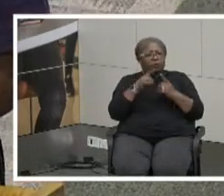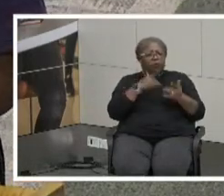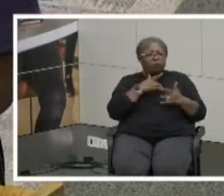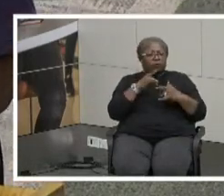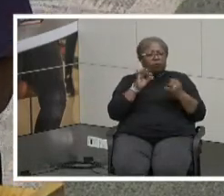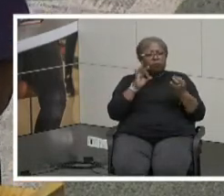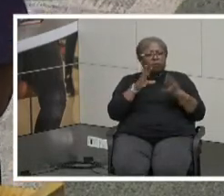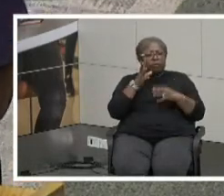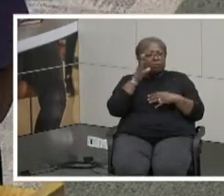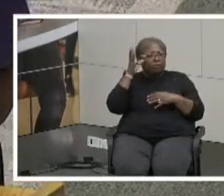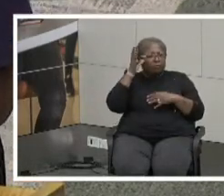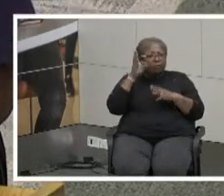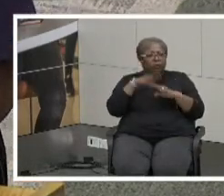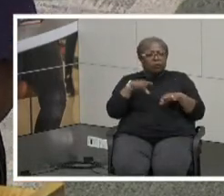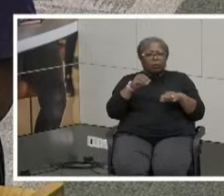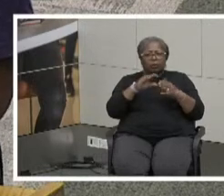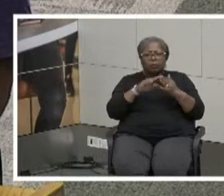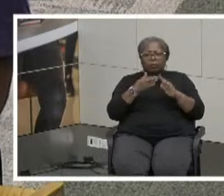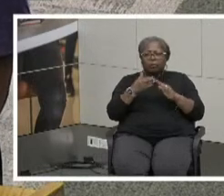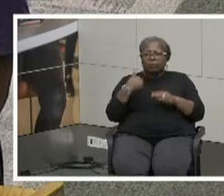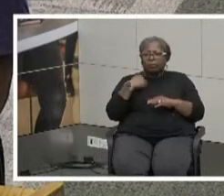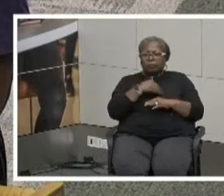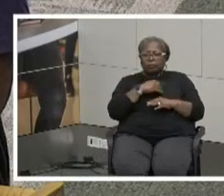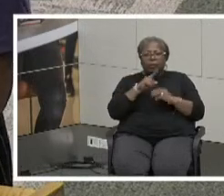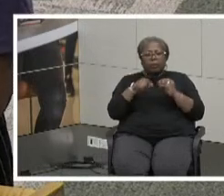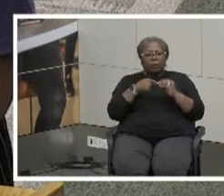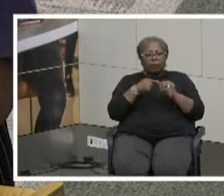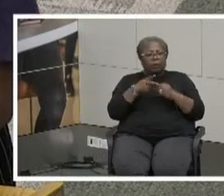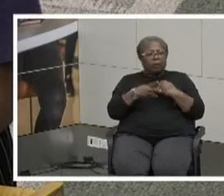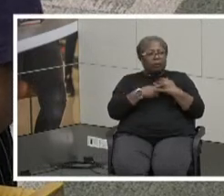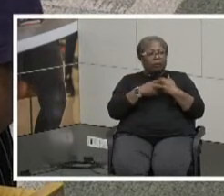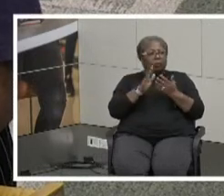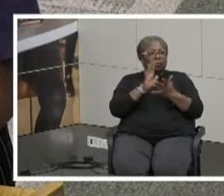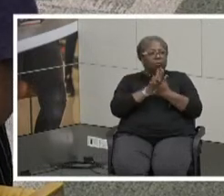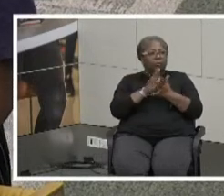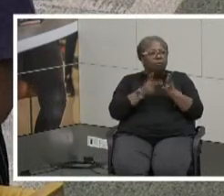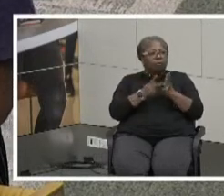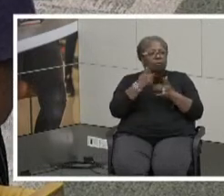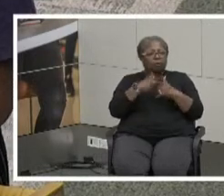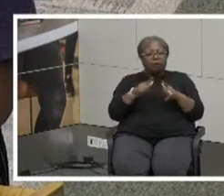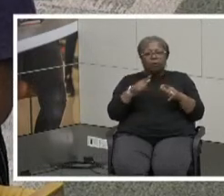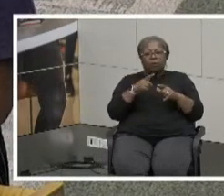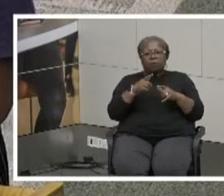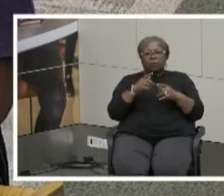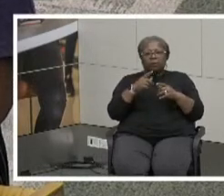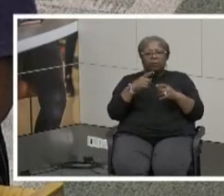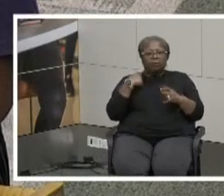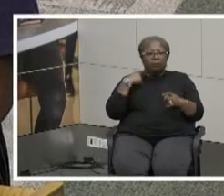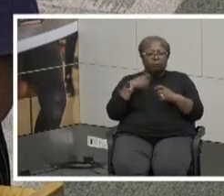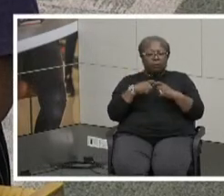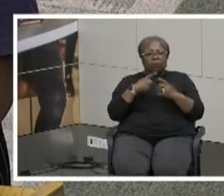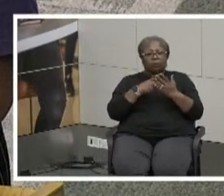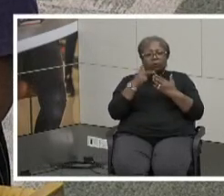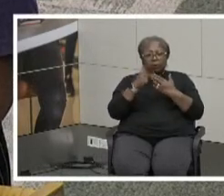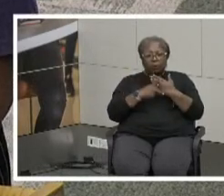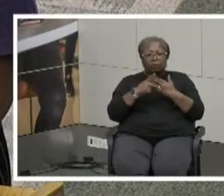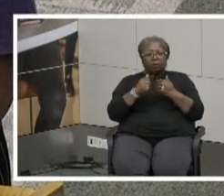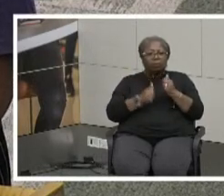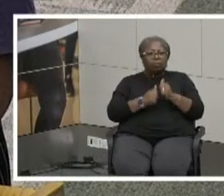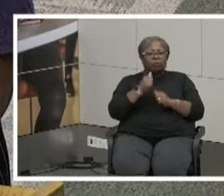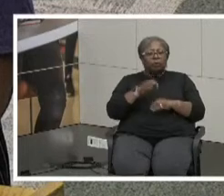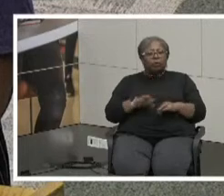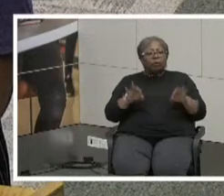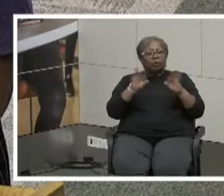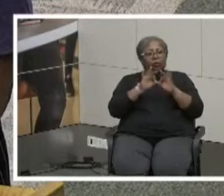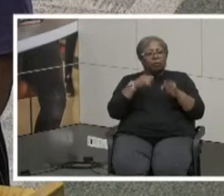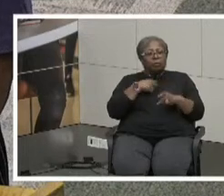and the feedback of parents children and community members regarding preserving the schoolwide Dual language Spanish emersion program at Wharton of the utmost importance to